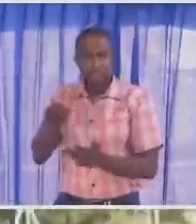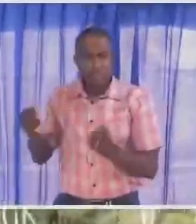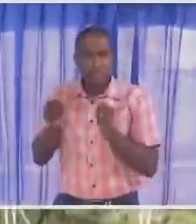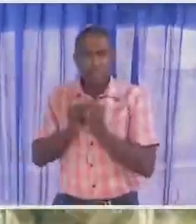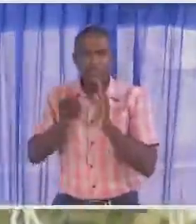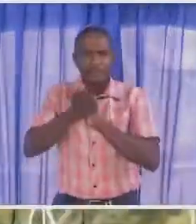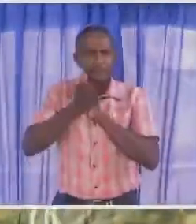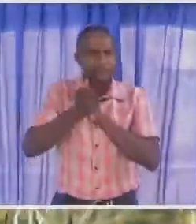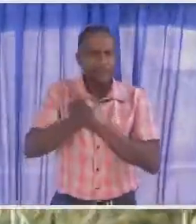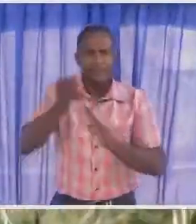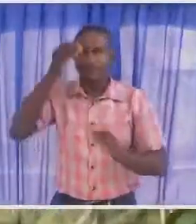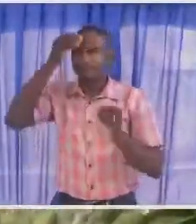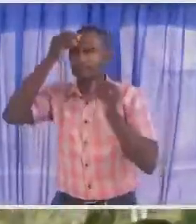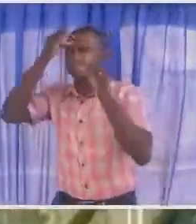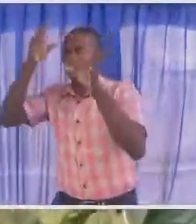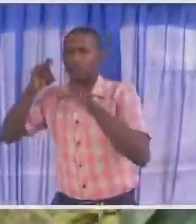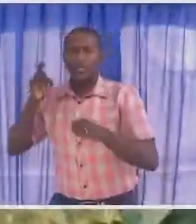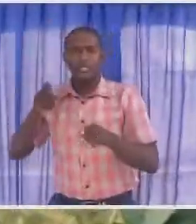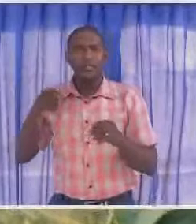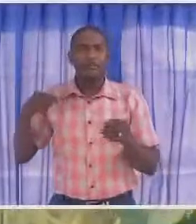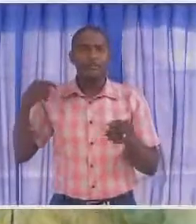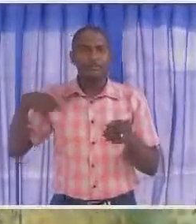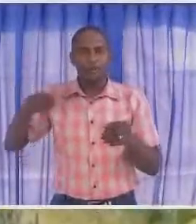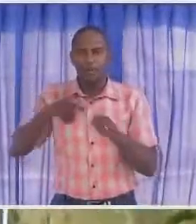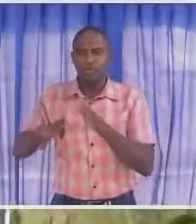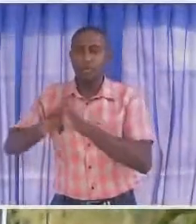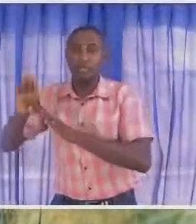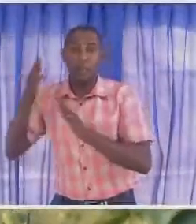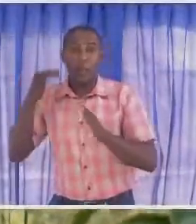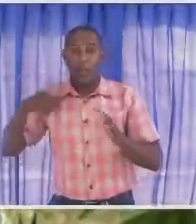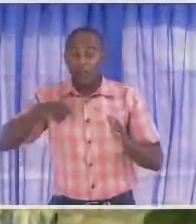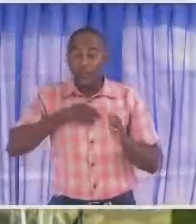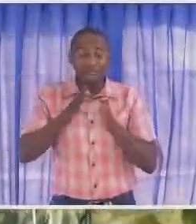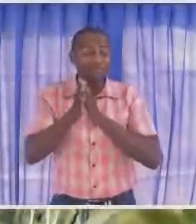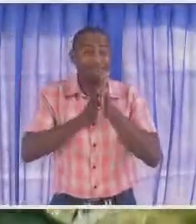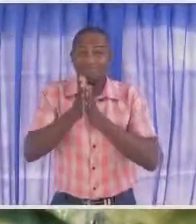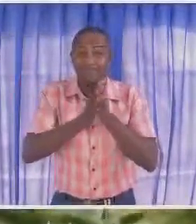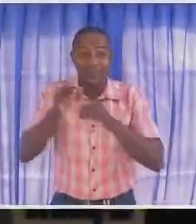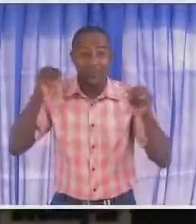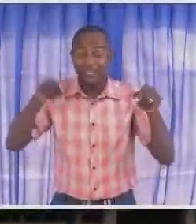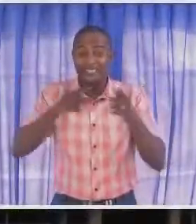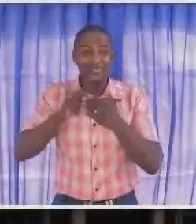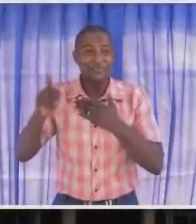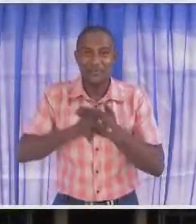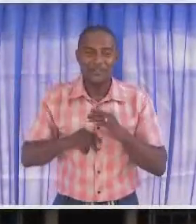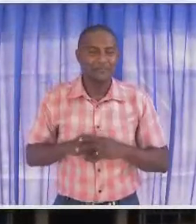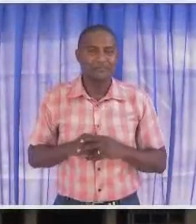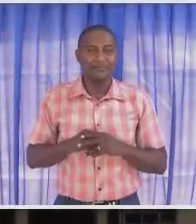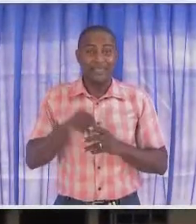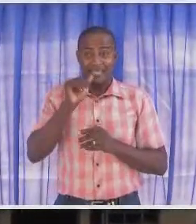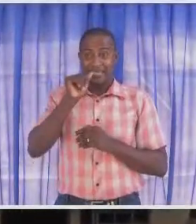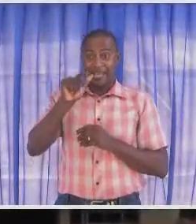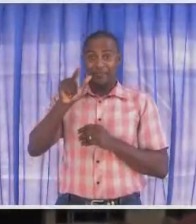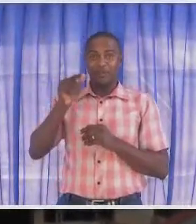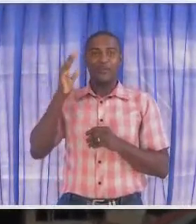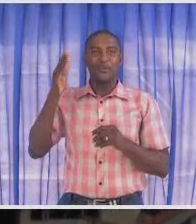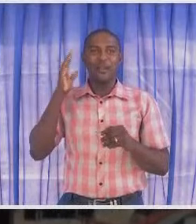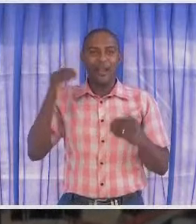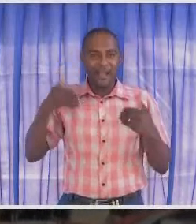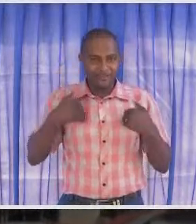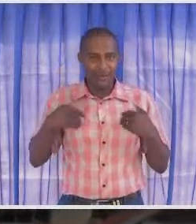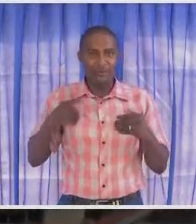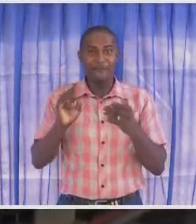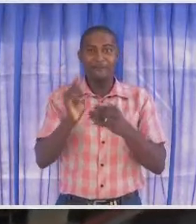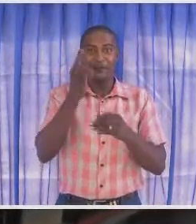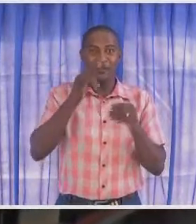skills and knowledge needed for the workplace. That is why we are so excited about this space. In April, we will be having our first class